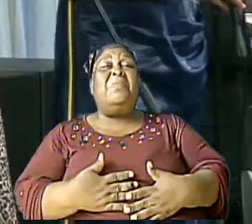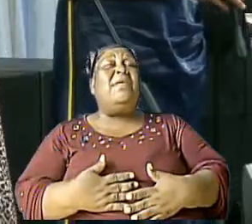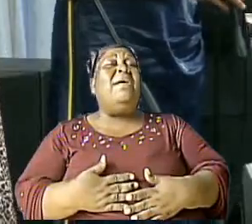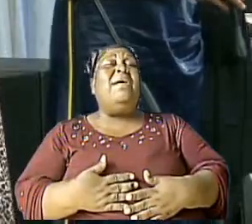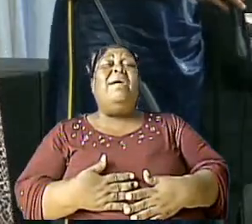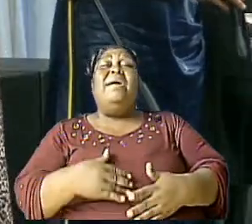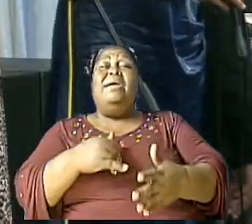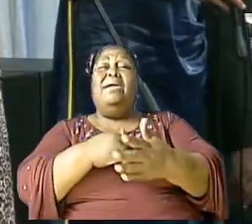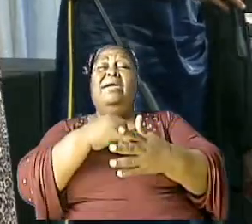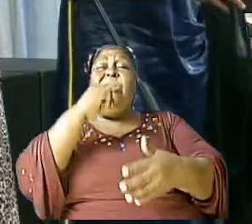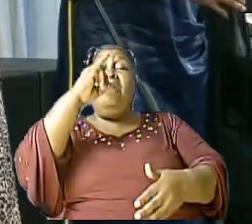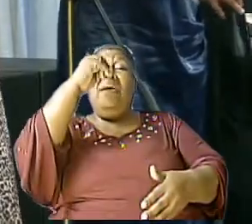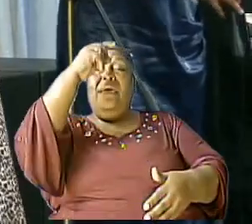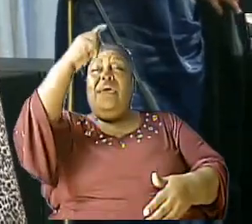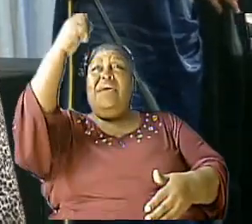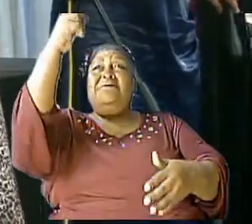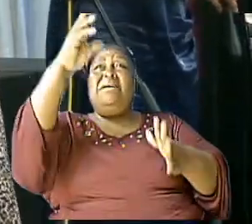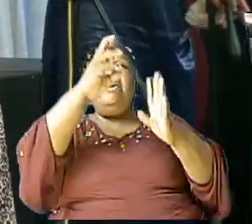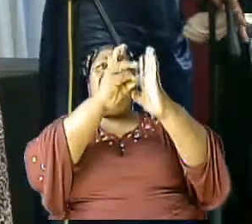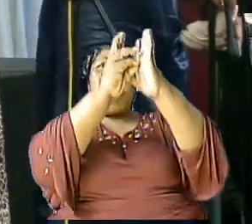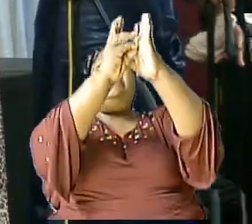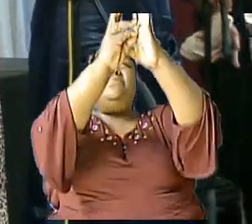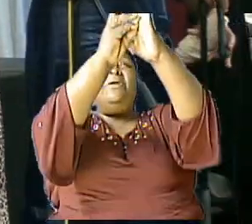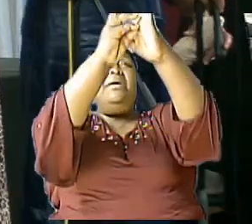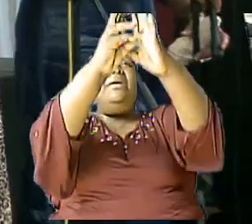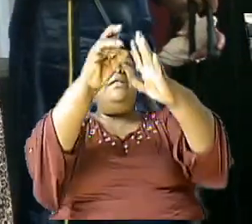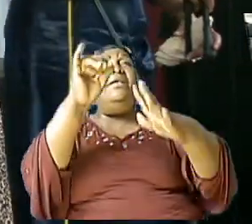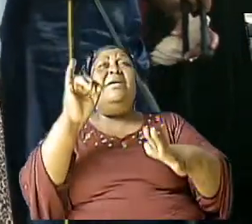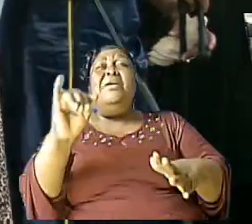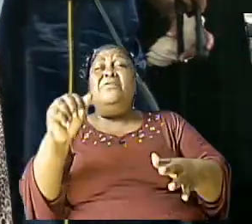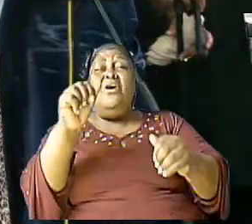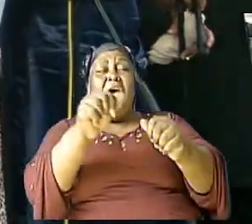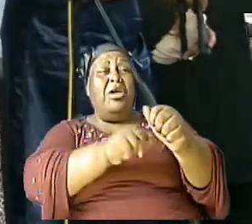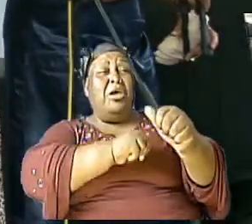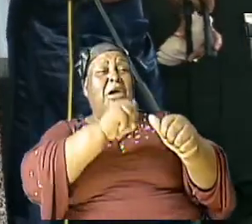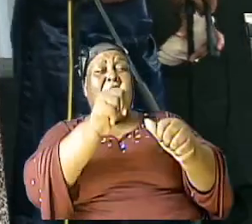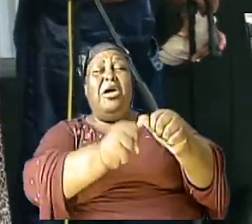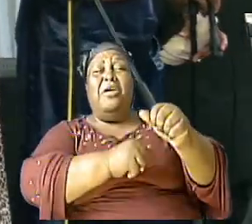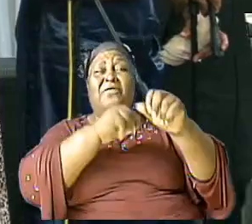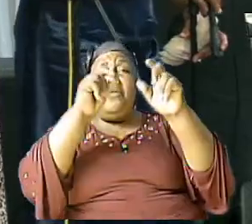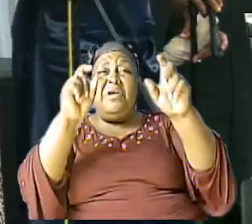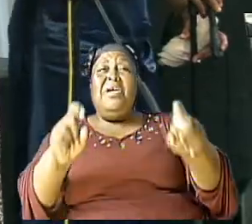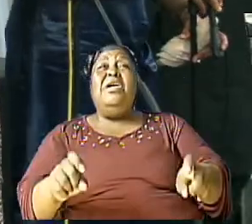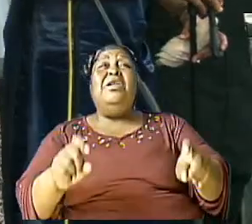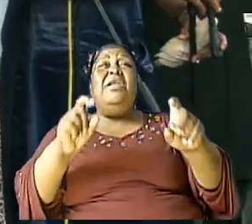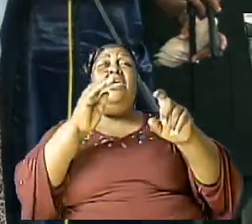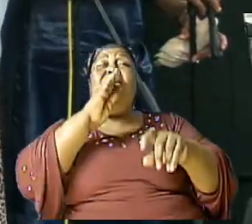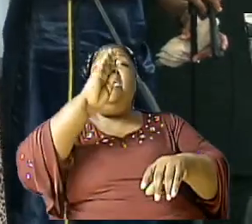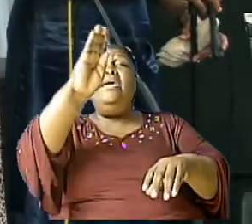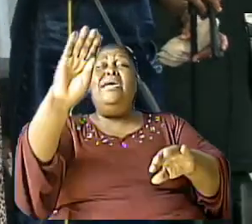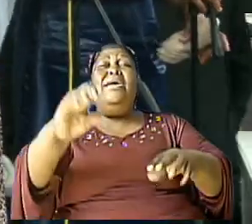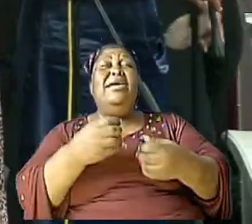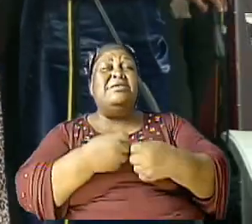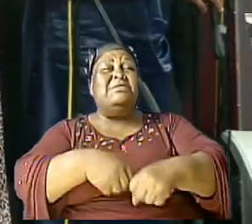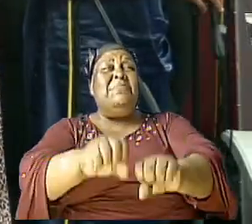body. It is His will that every